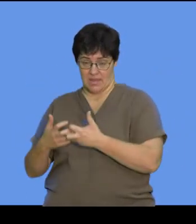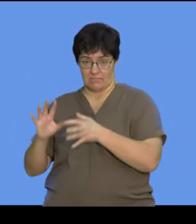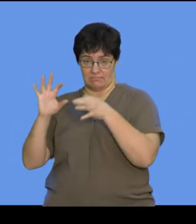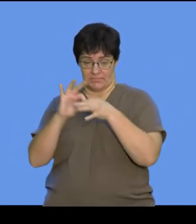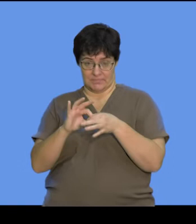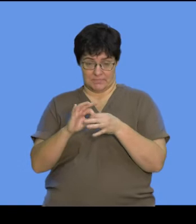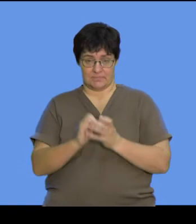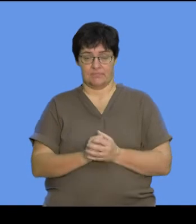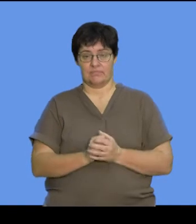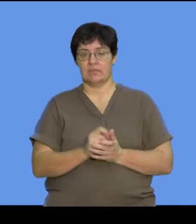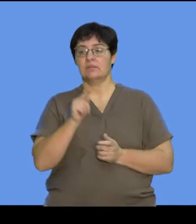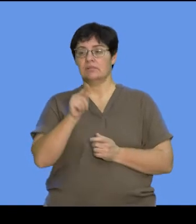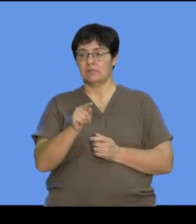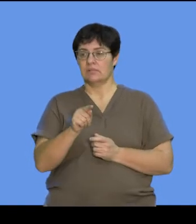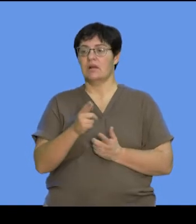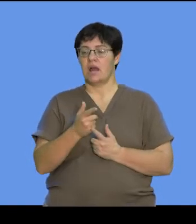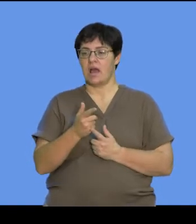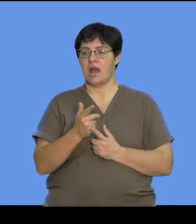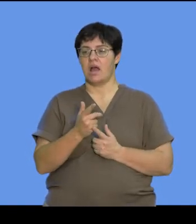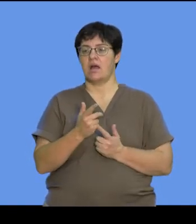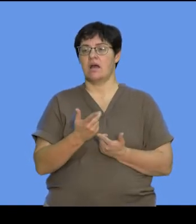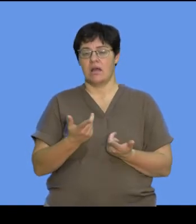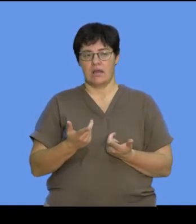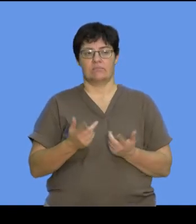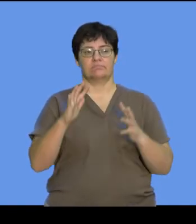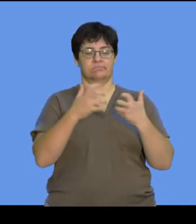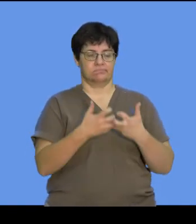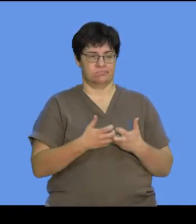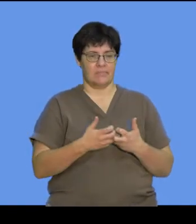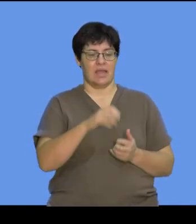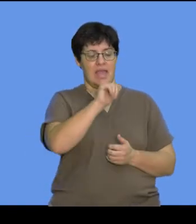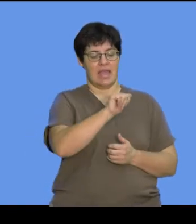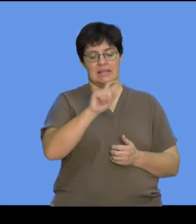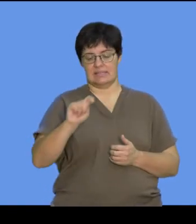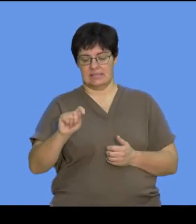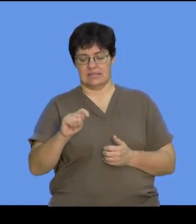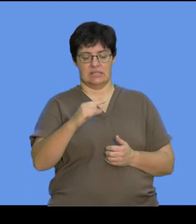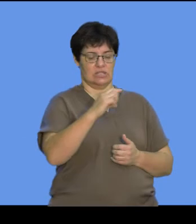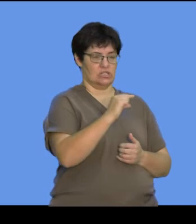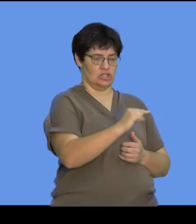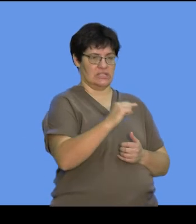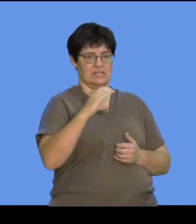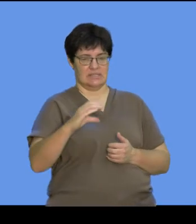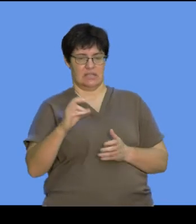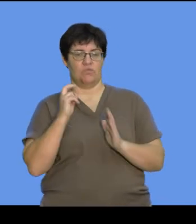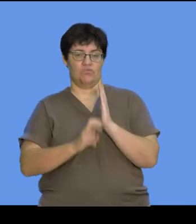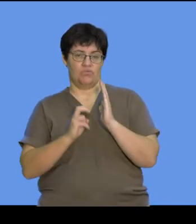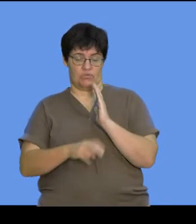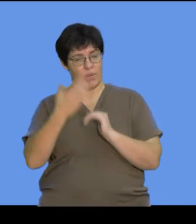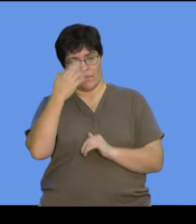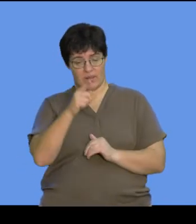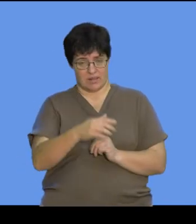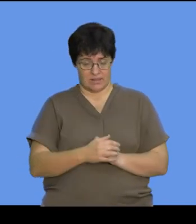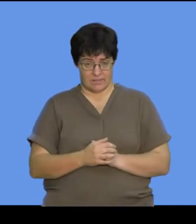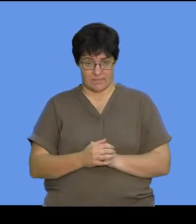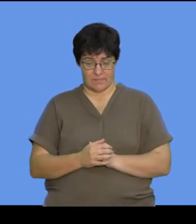the nucleotides, and we see here that these nucleotides start pairing up with that ATGC rule